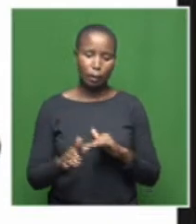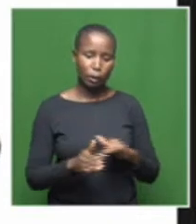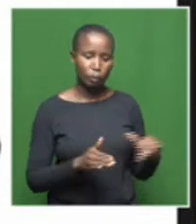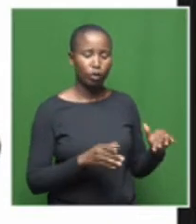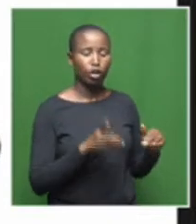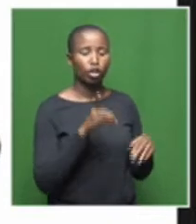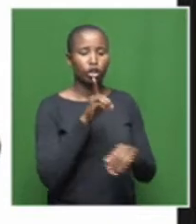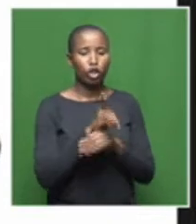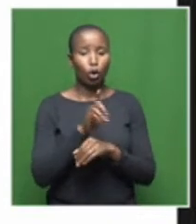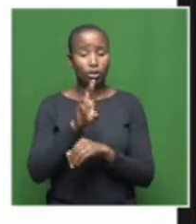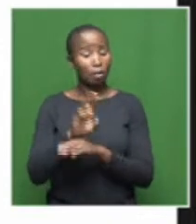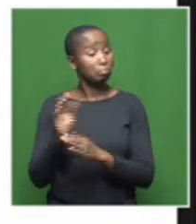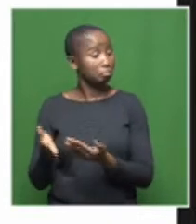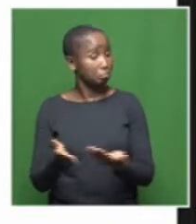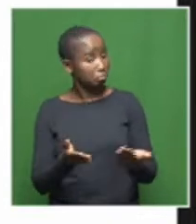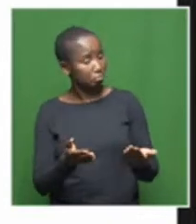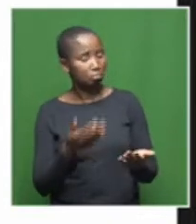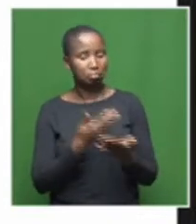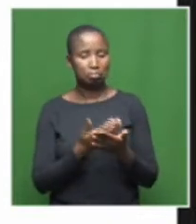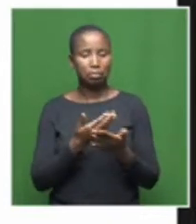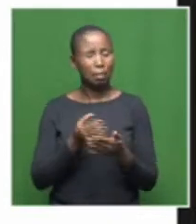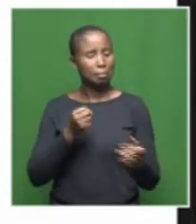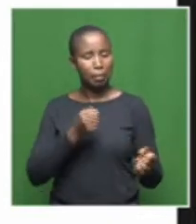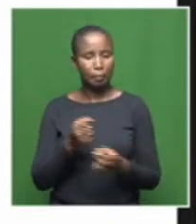just to lead you through the